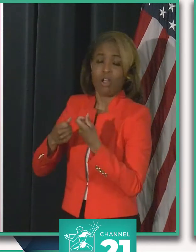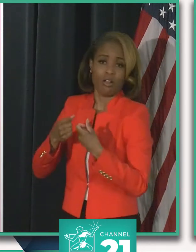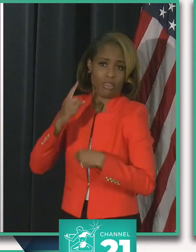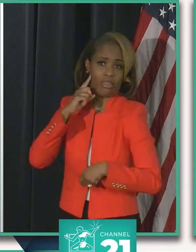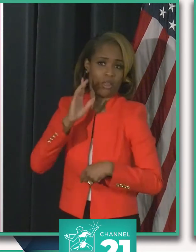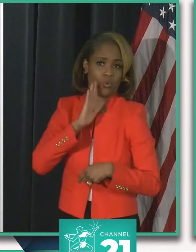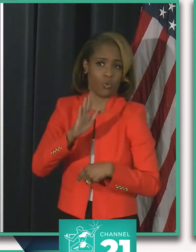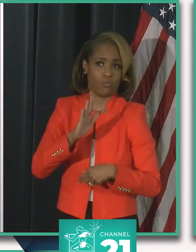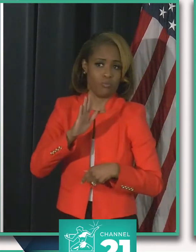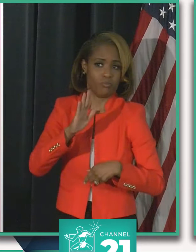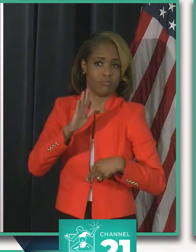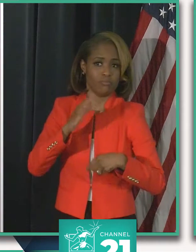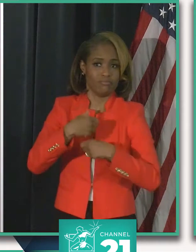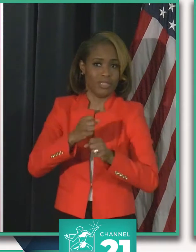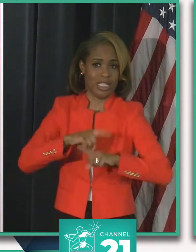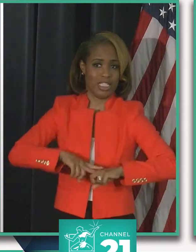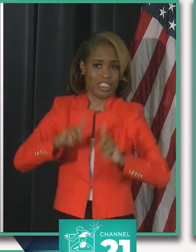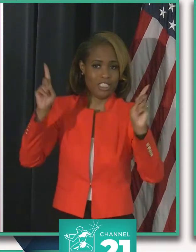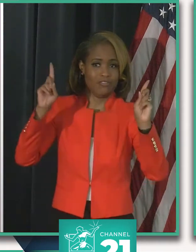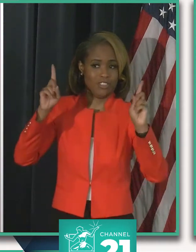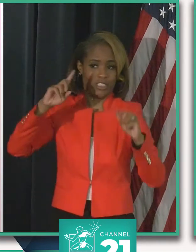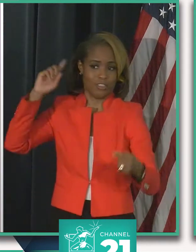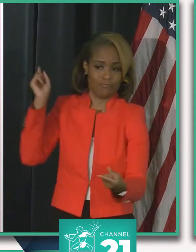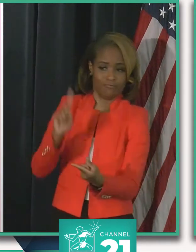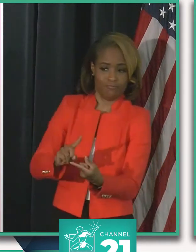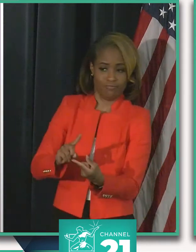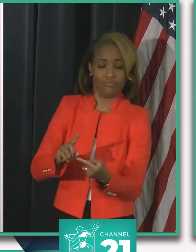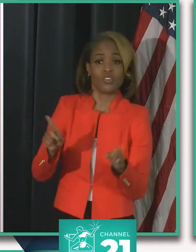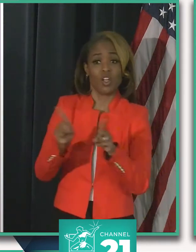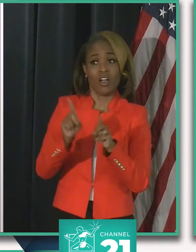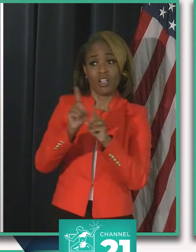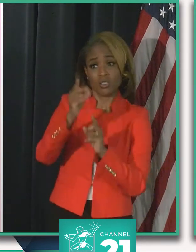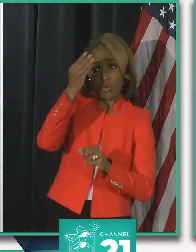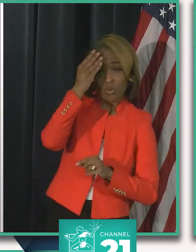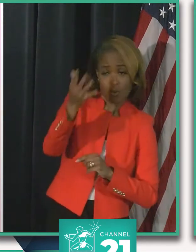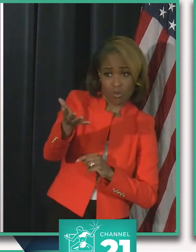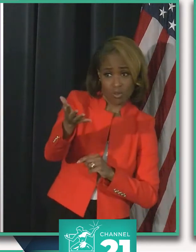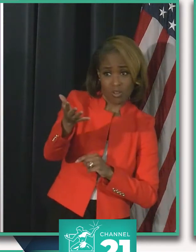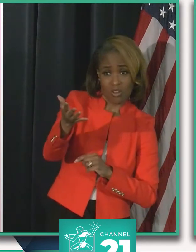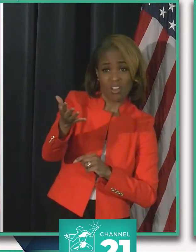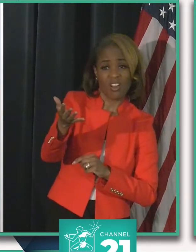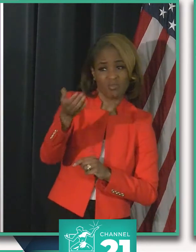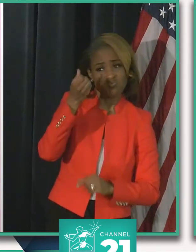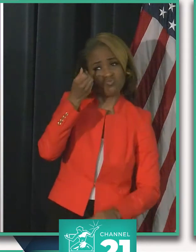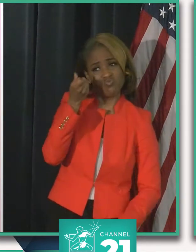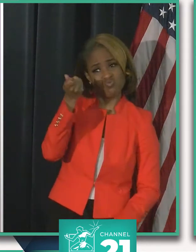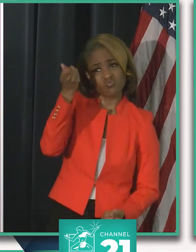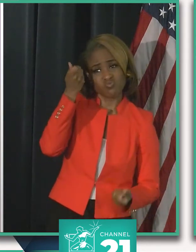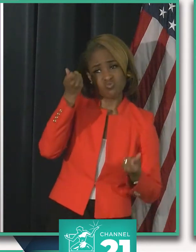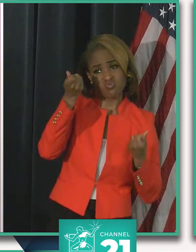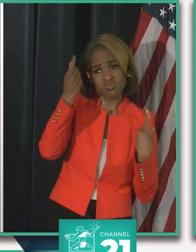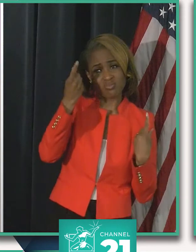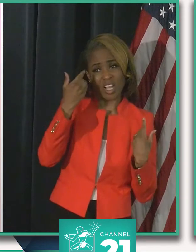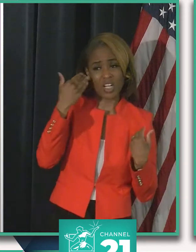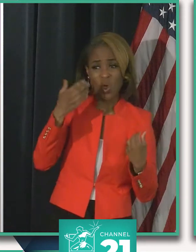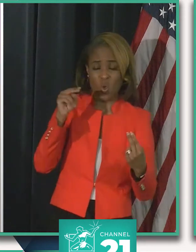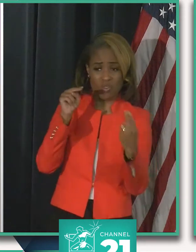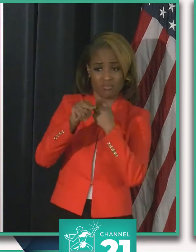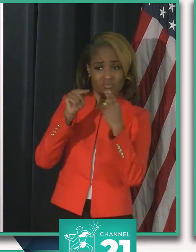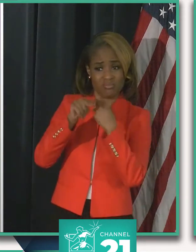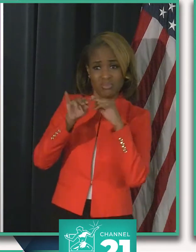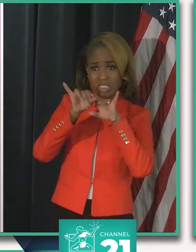great difference in addressing that problem. I will also tell you, I feel the pain. I know what it's like being on our freeway